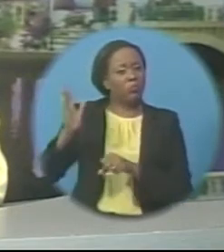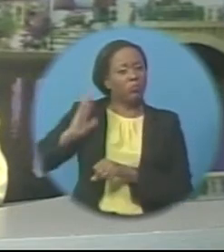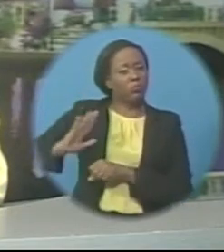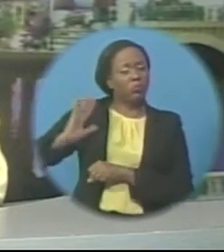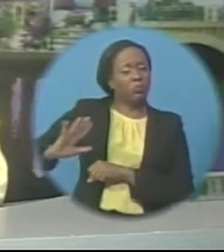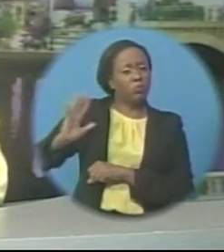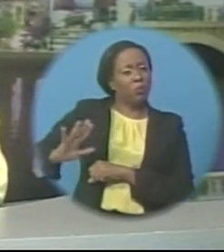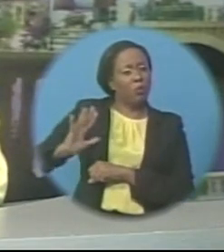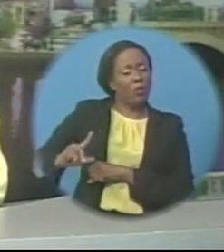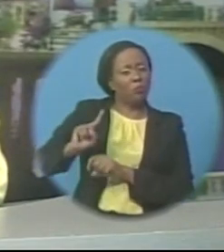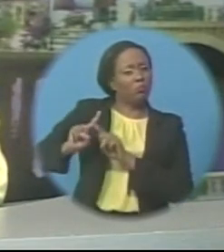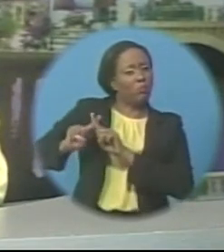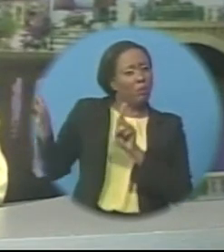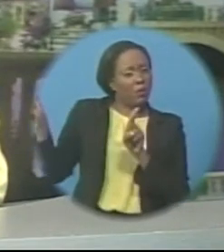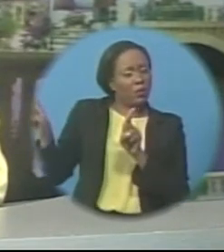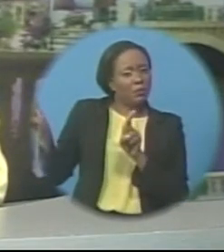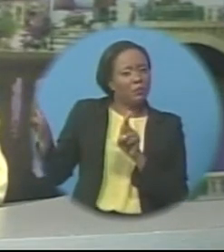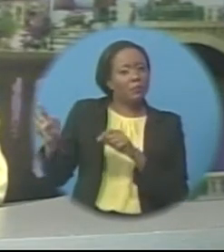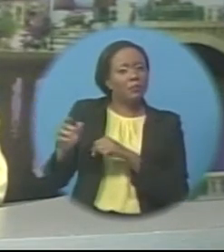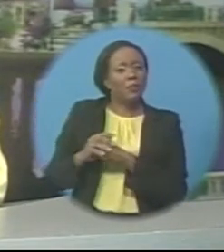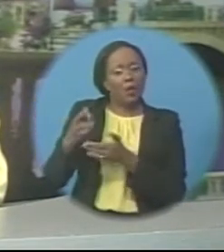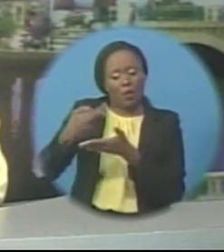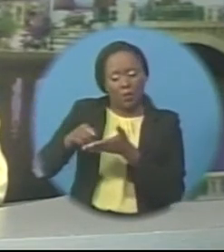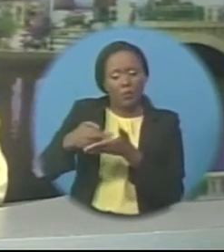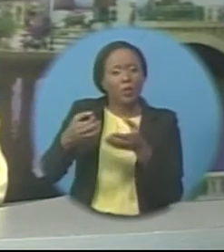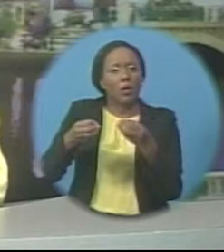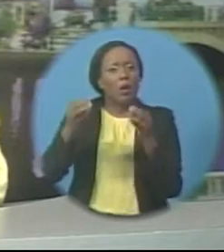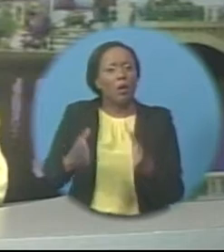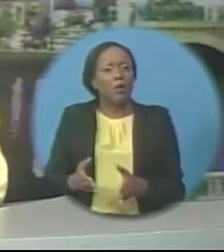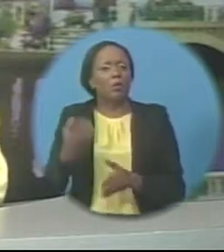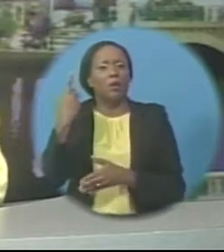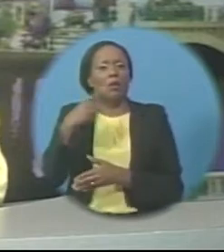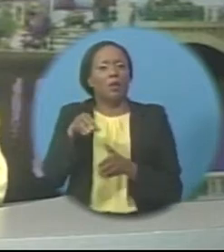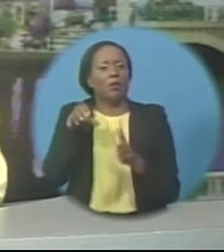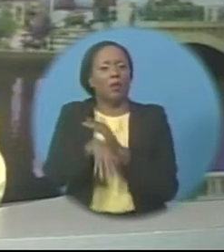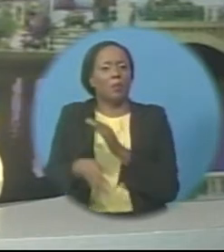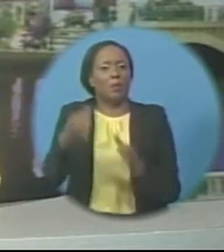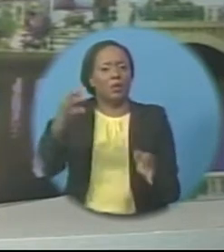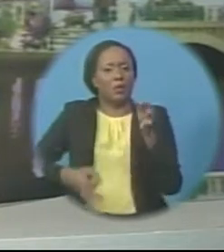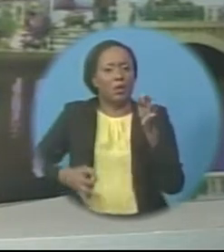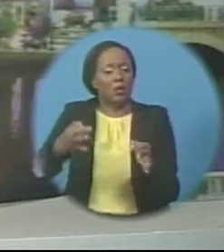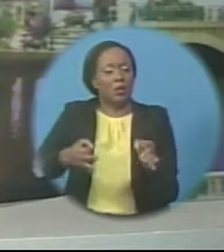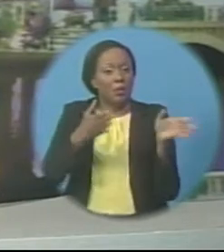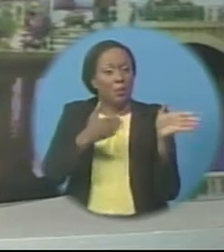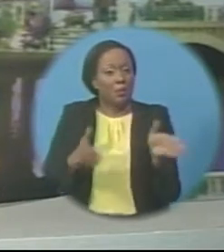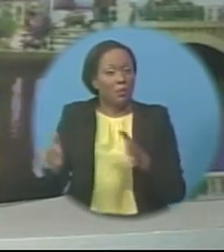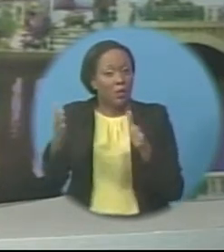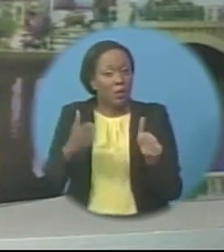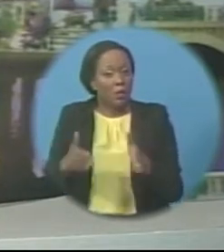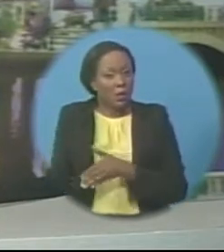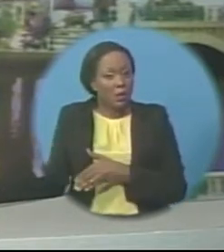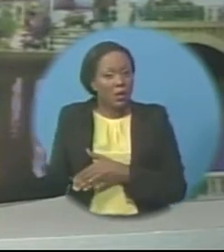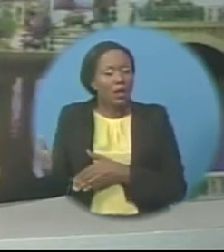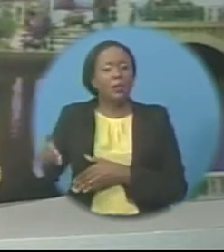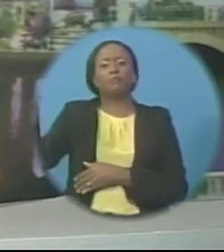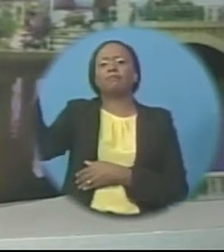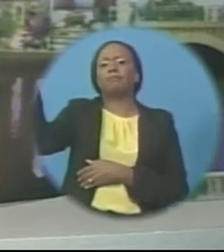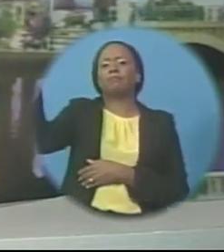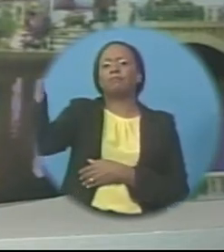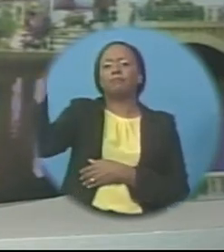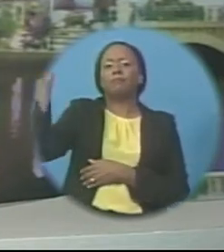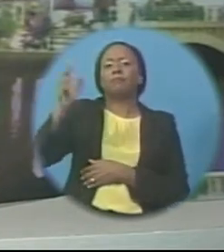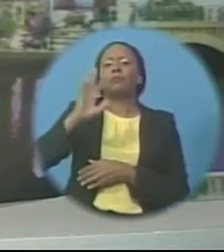at Solidarity House, Senior Research Officer of the Criminal Justice Research and Planning Unit, Kim Ramsey, delivered a